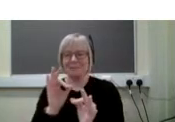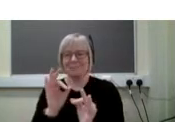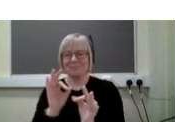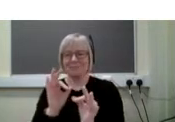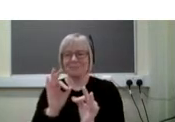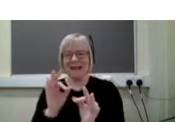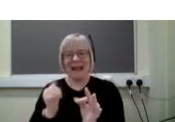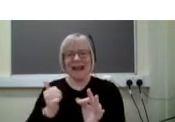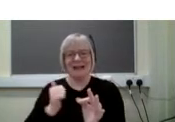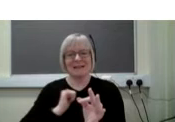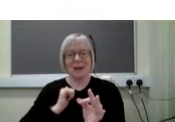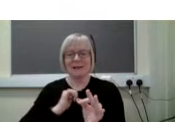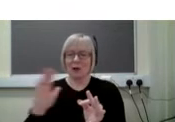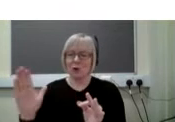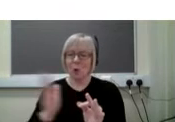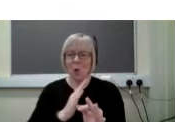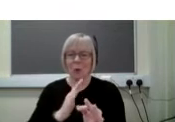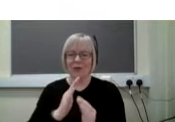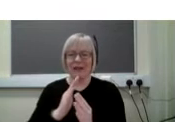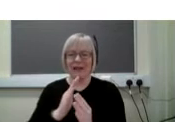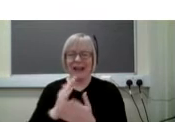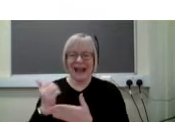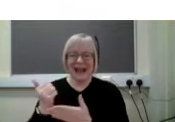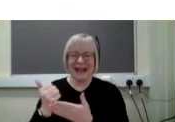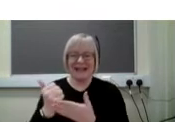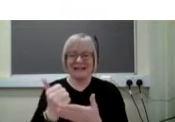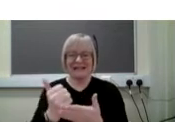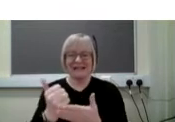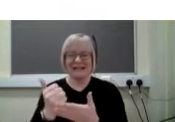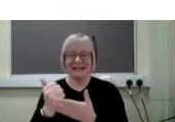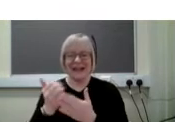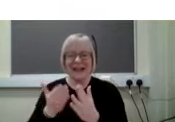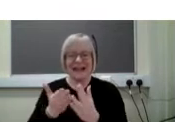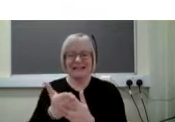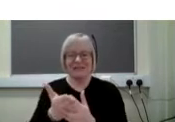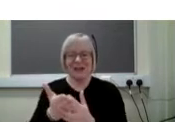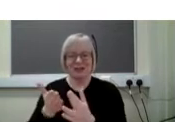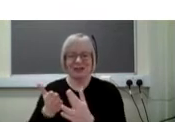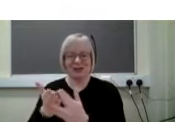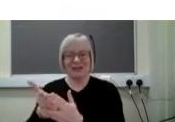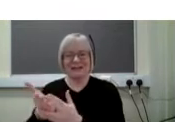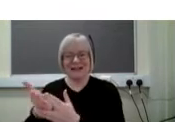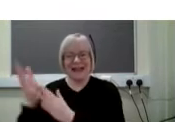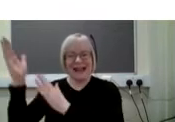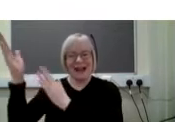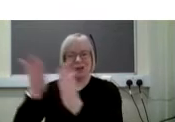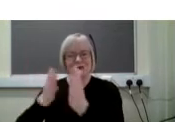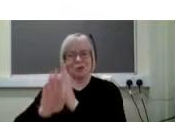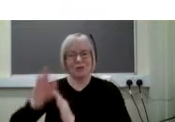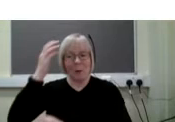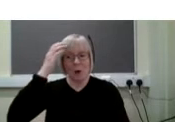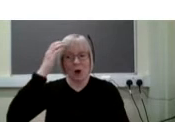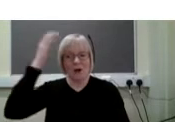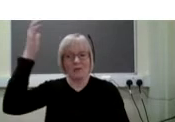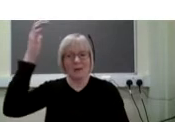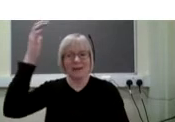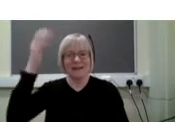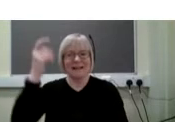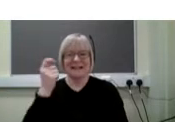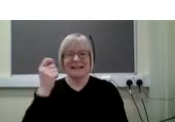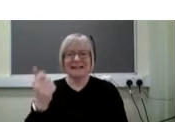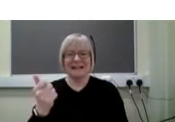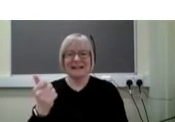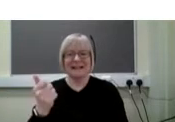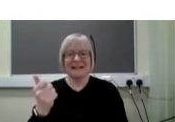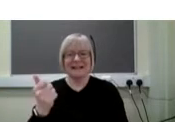that all the interventions that we would have hoped that government would have introduced, almost 30% of people were